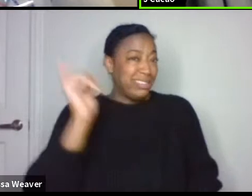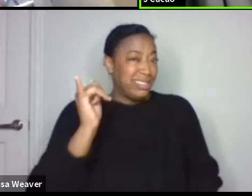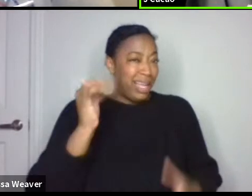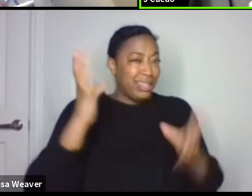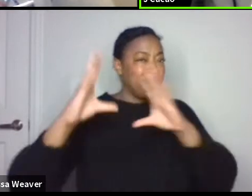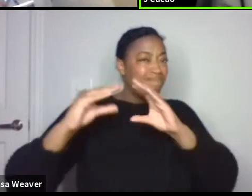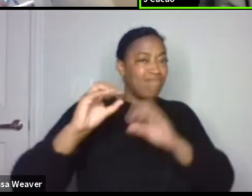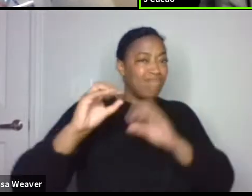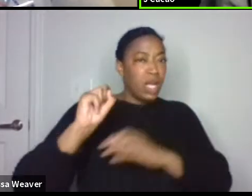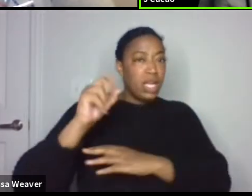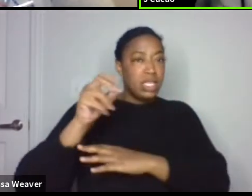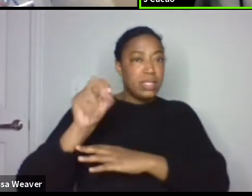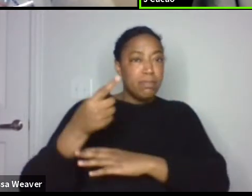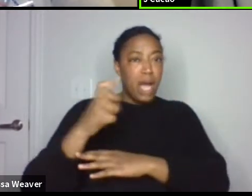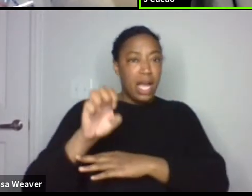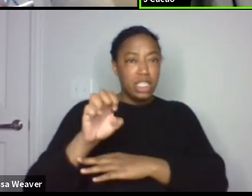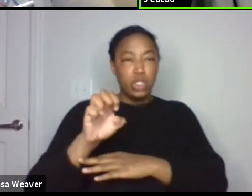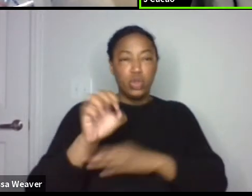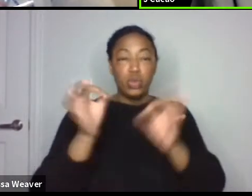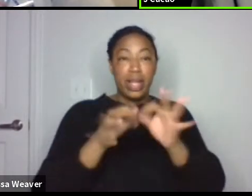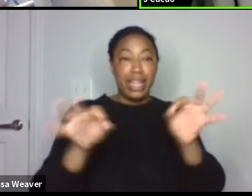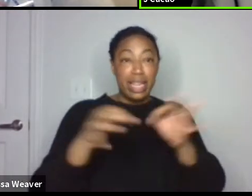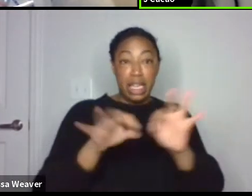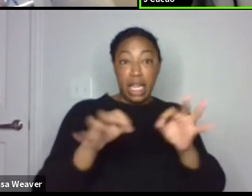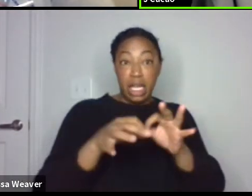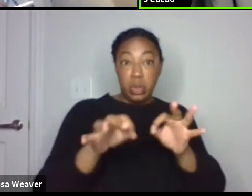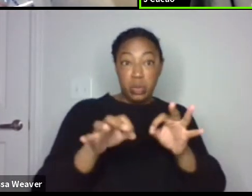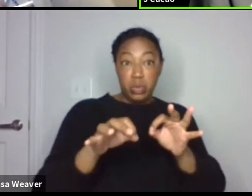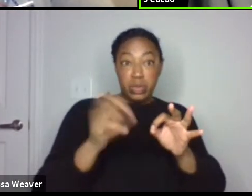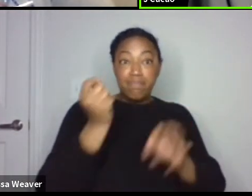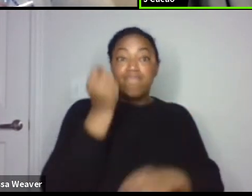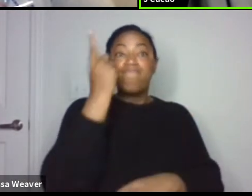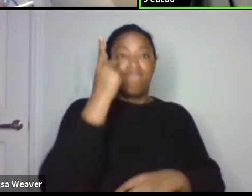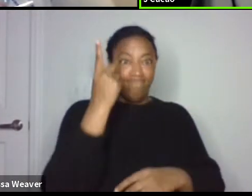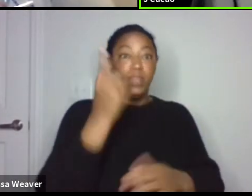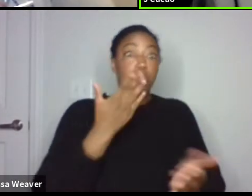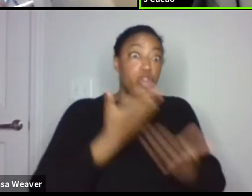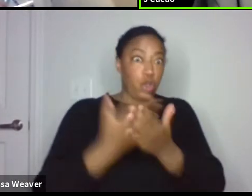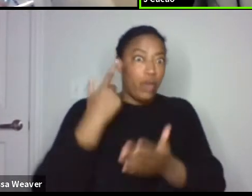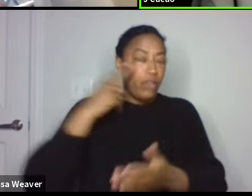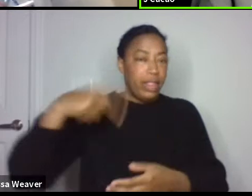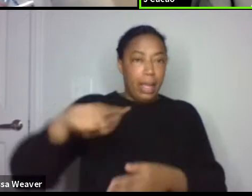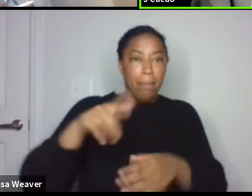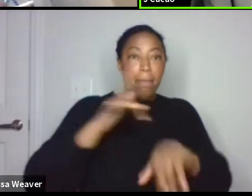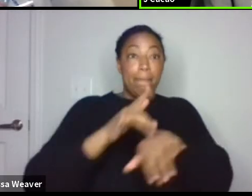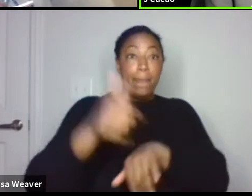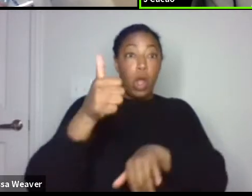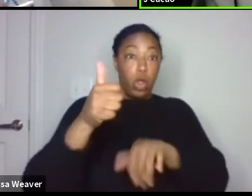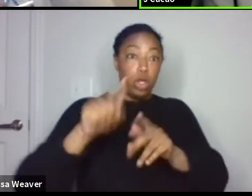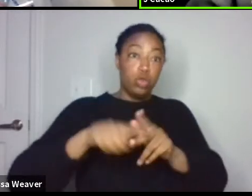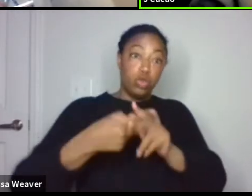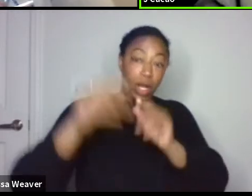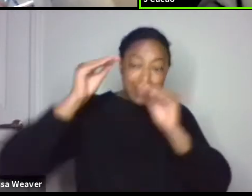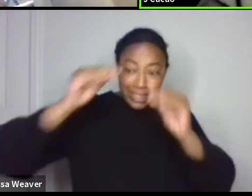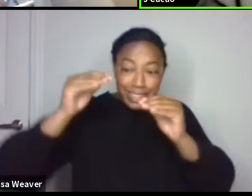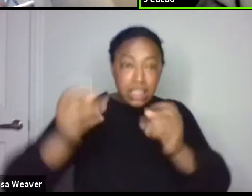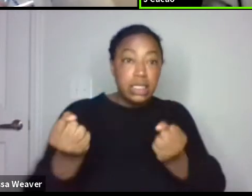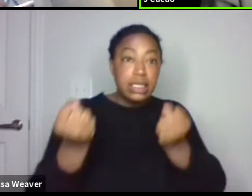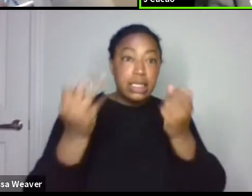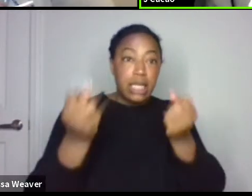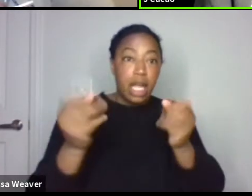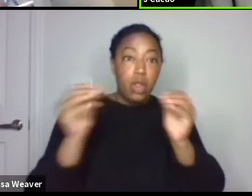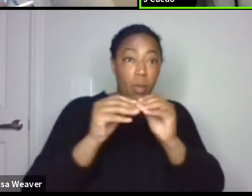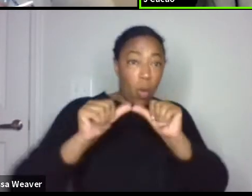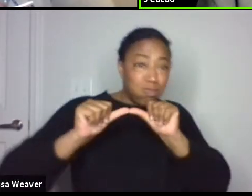their development. So language acquisition is actually really, really good for them at this point. The earlier you start them, and the more you maintain that with